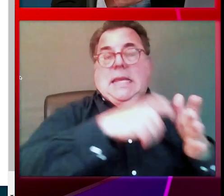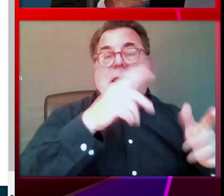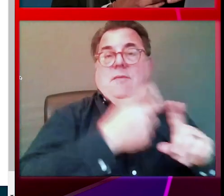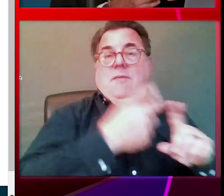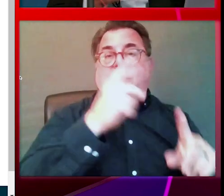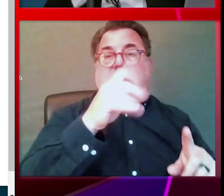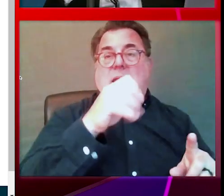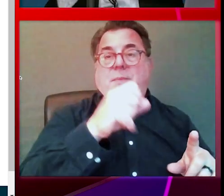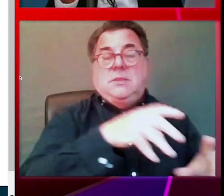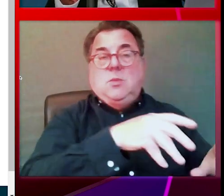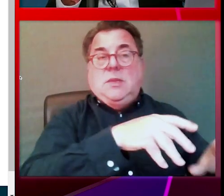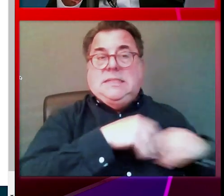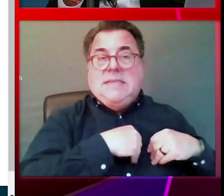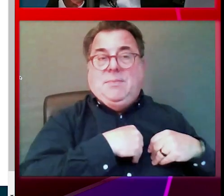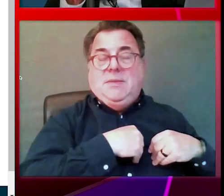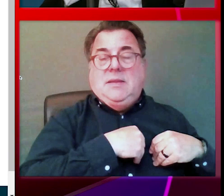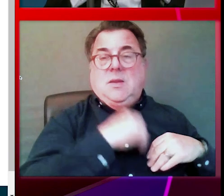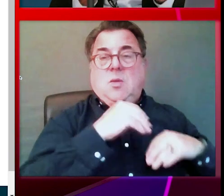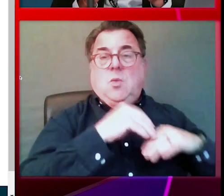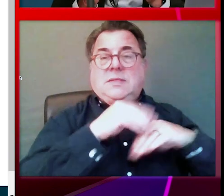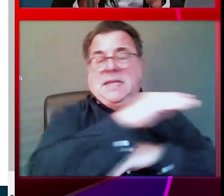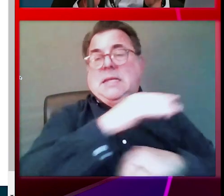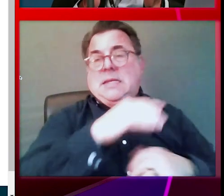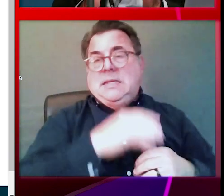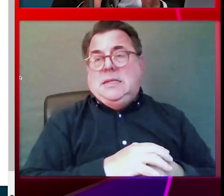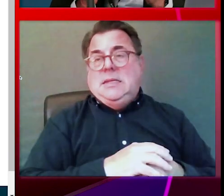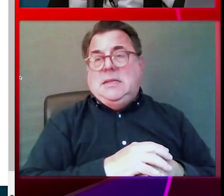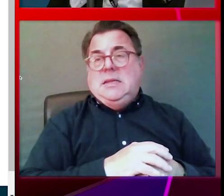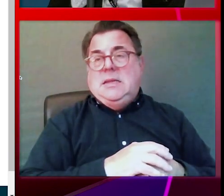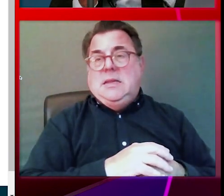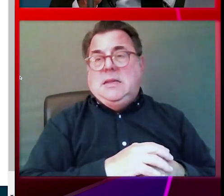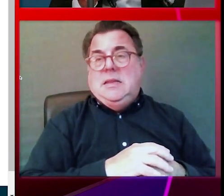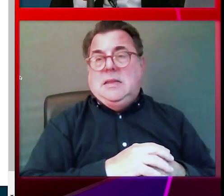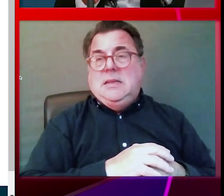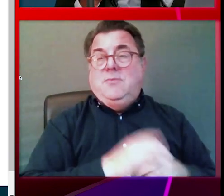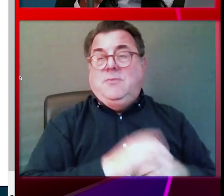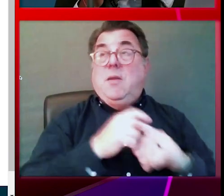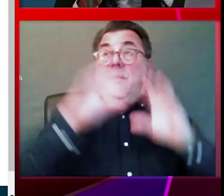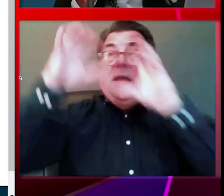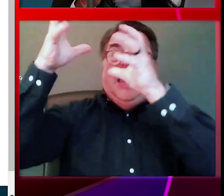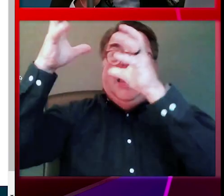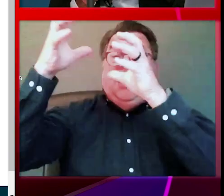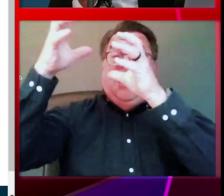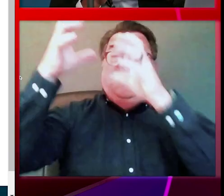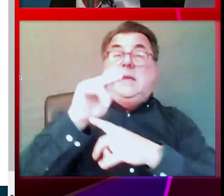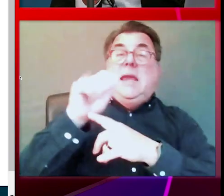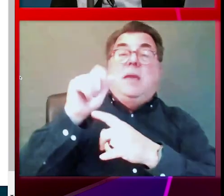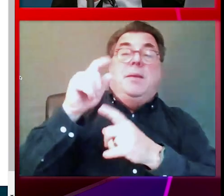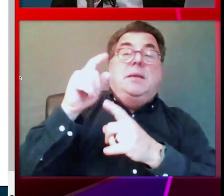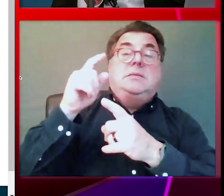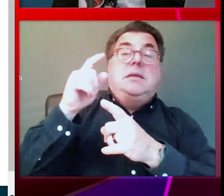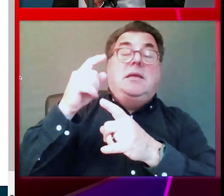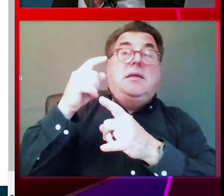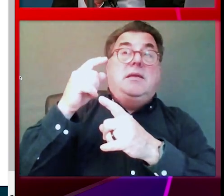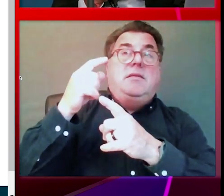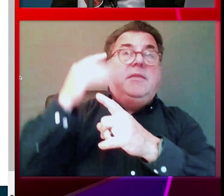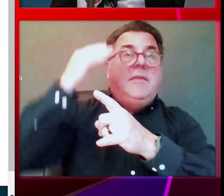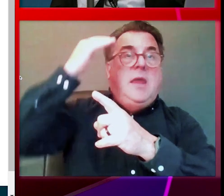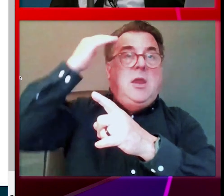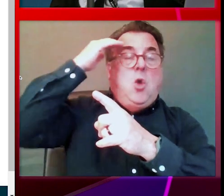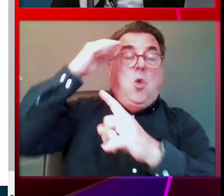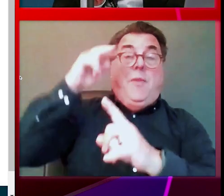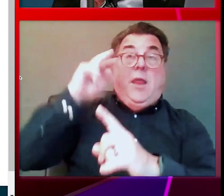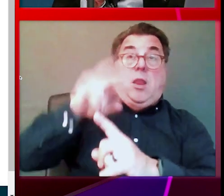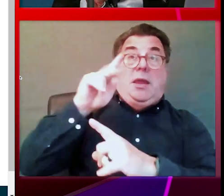that data key to the KMS, still in the AWS cloud. Right. KMS only thinks, they know that by looking at that KMS key on